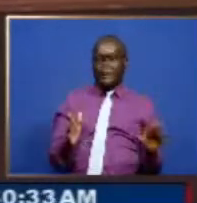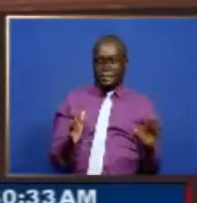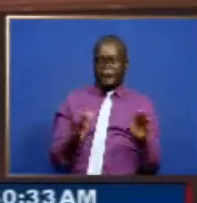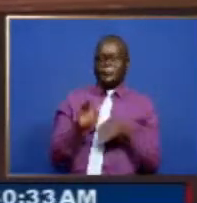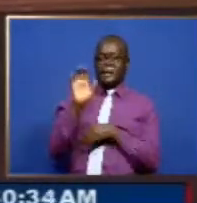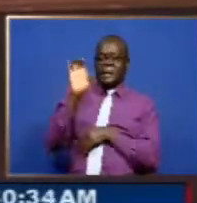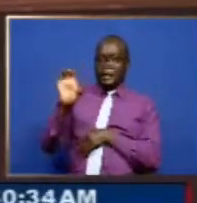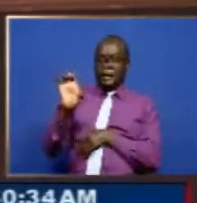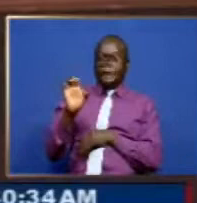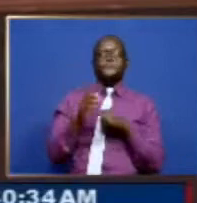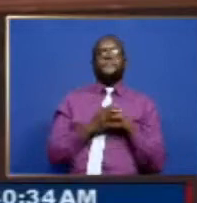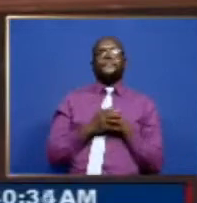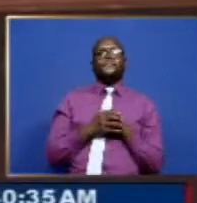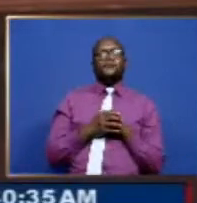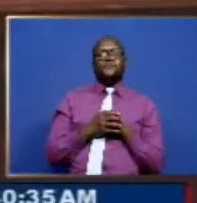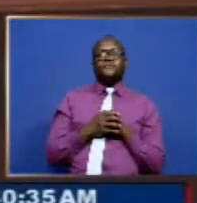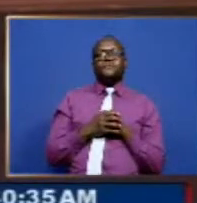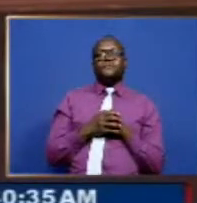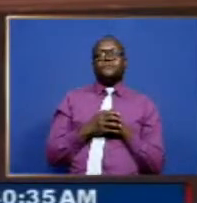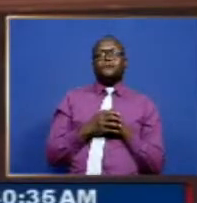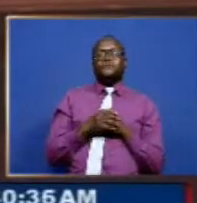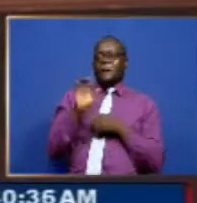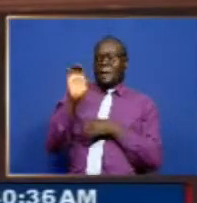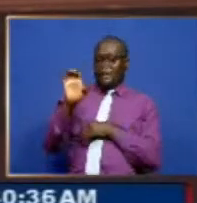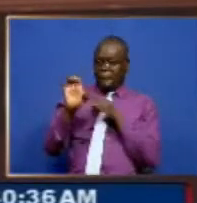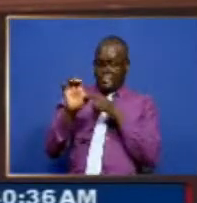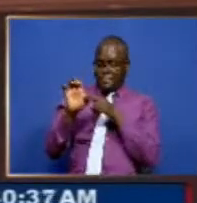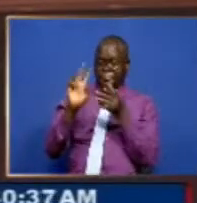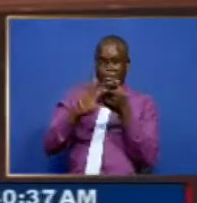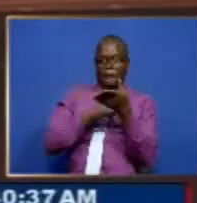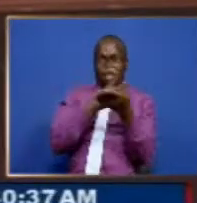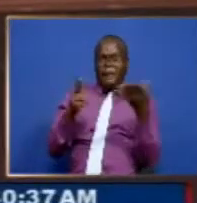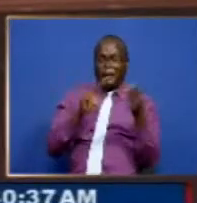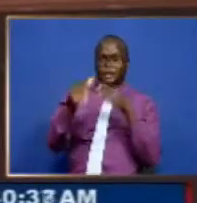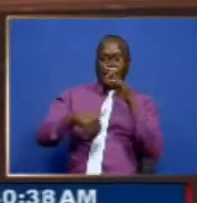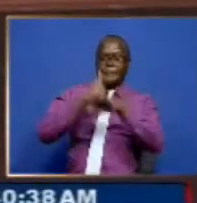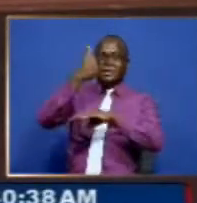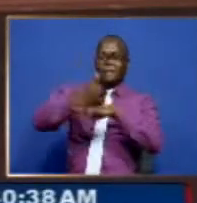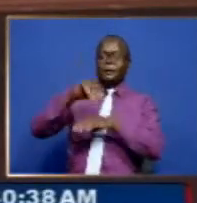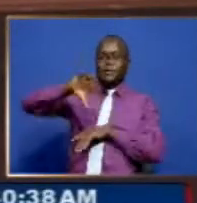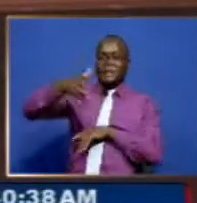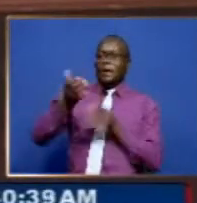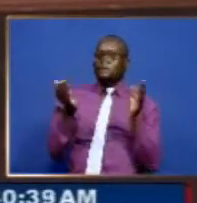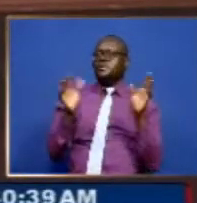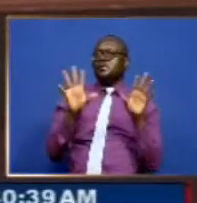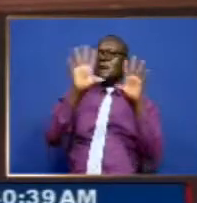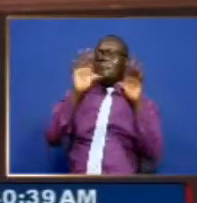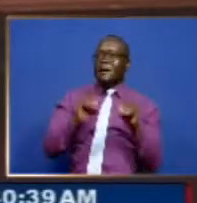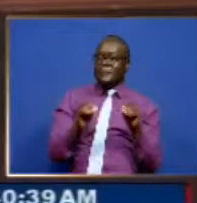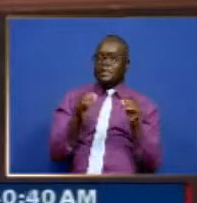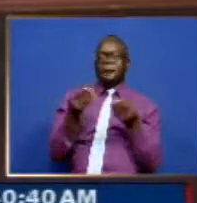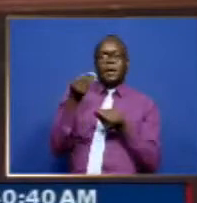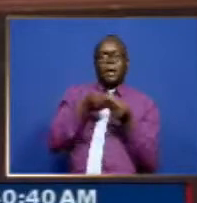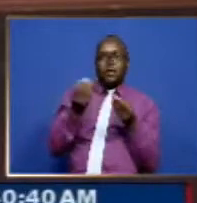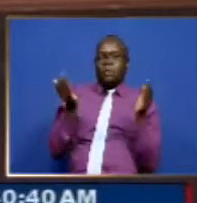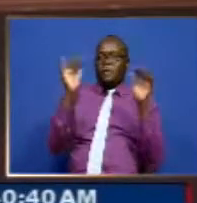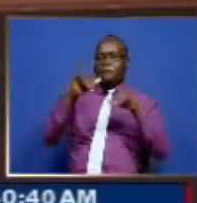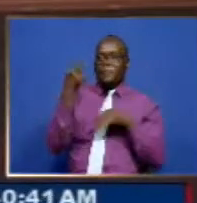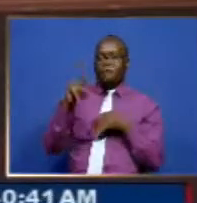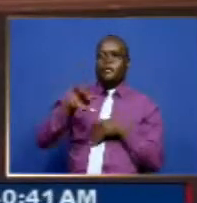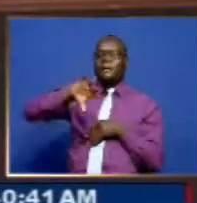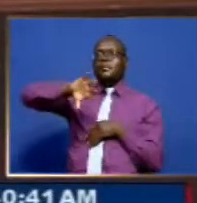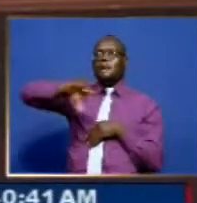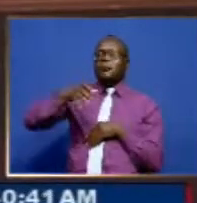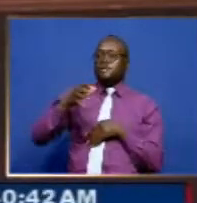E, allegation E, failure to establish the county budget and economic forum for the county